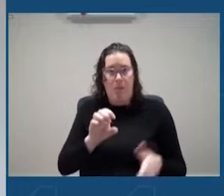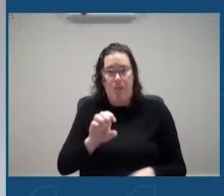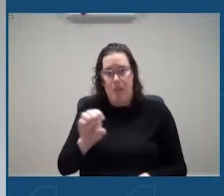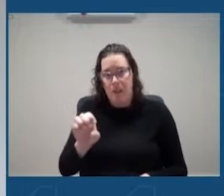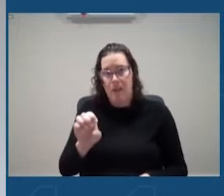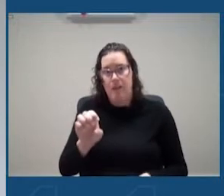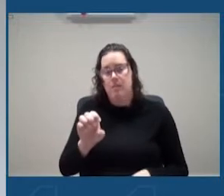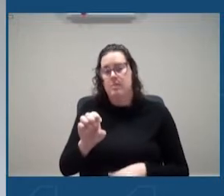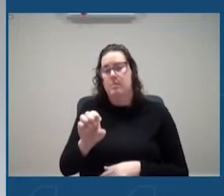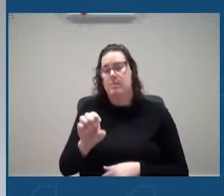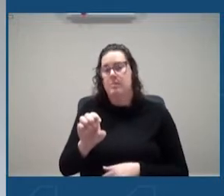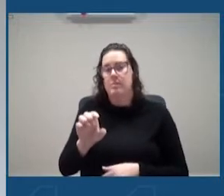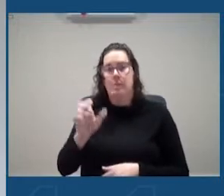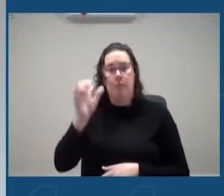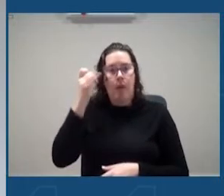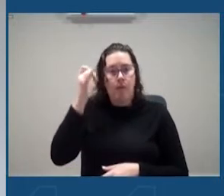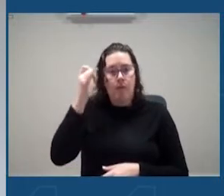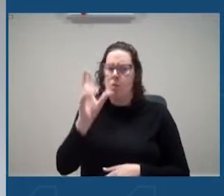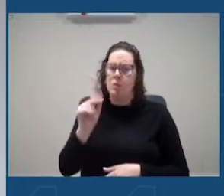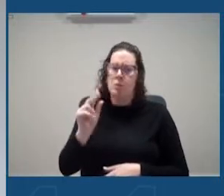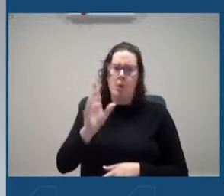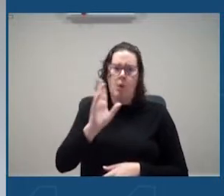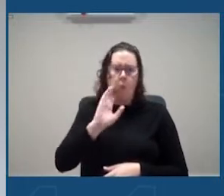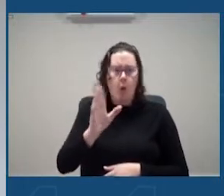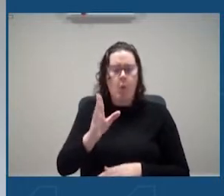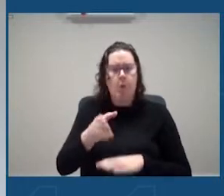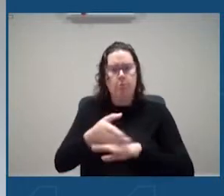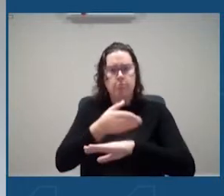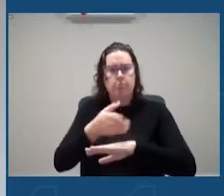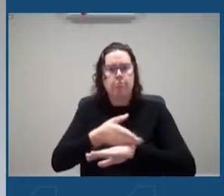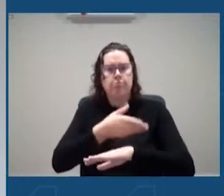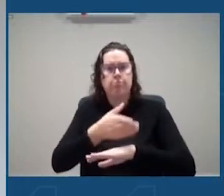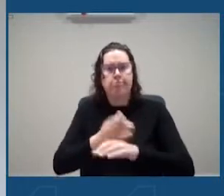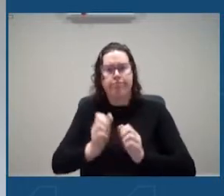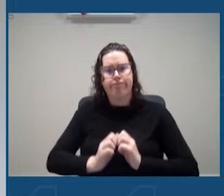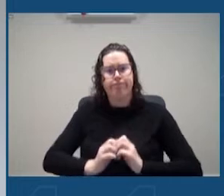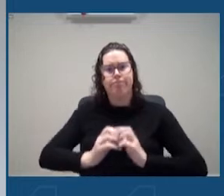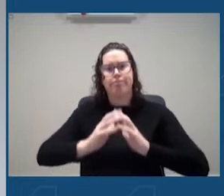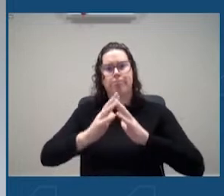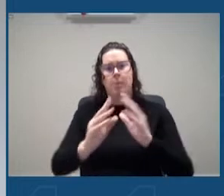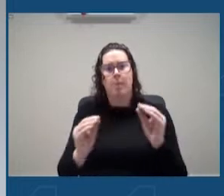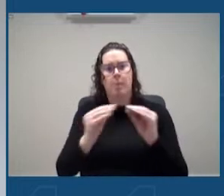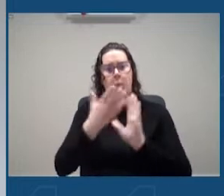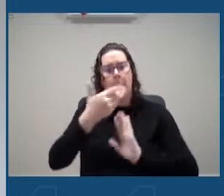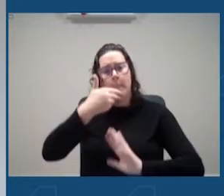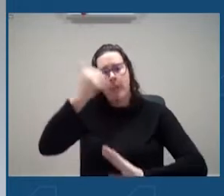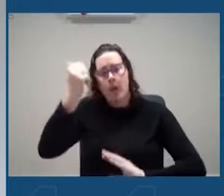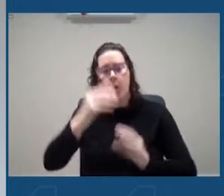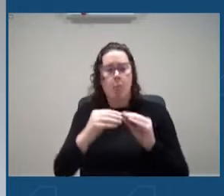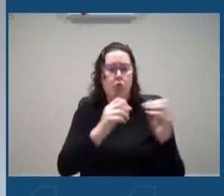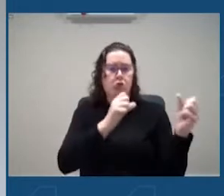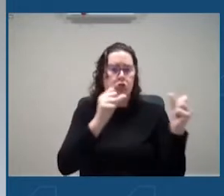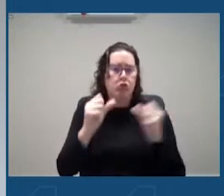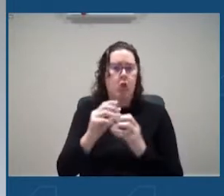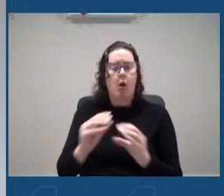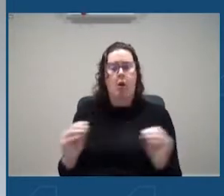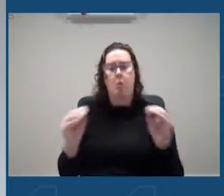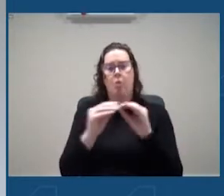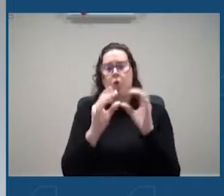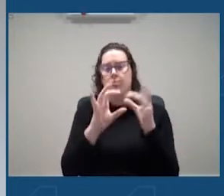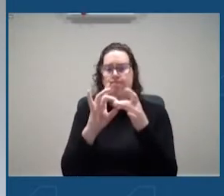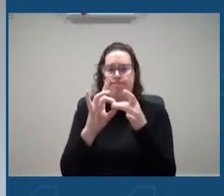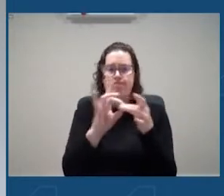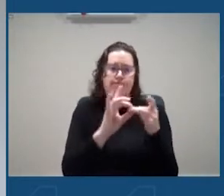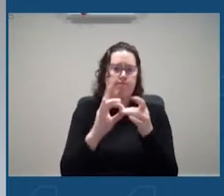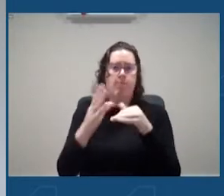build our community back better and stronger and more united than ever